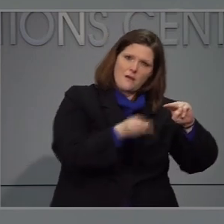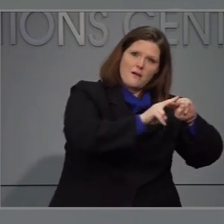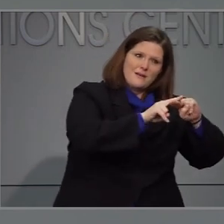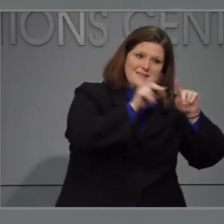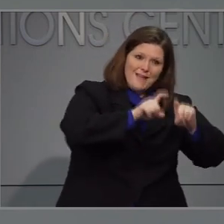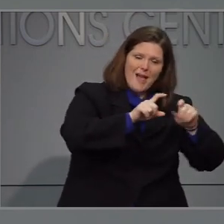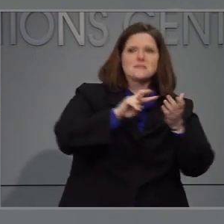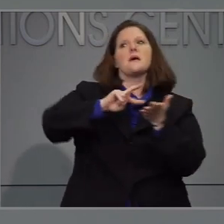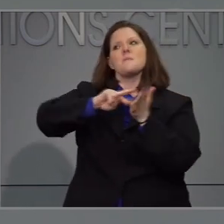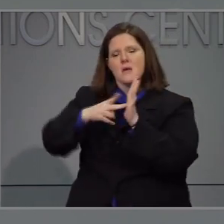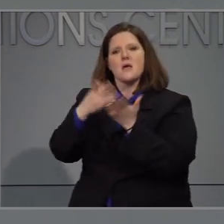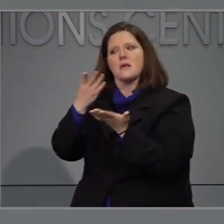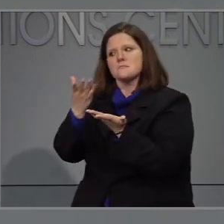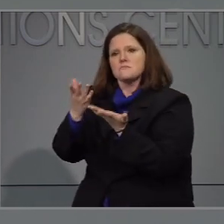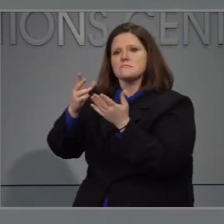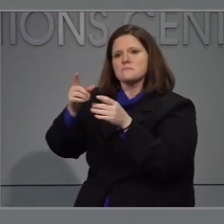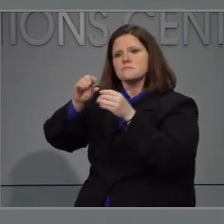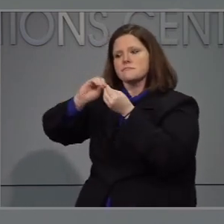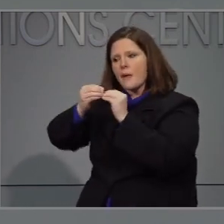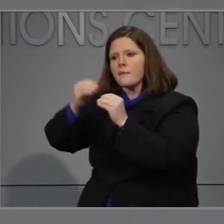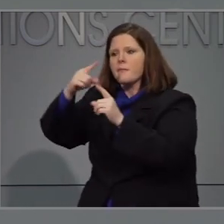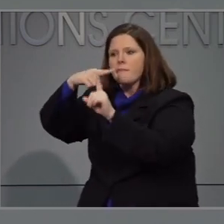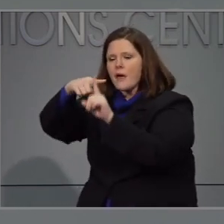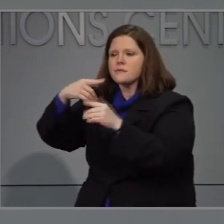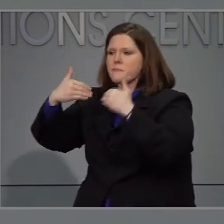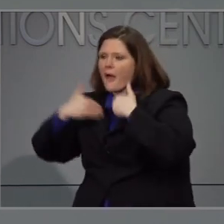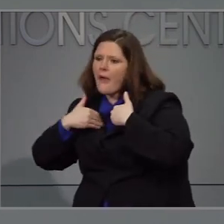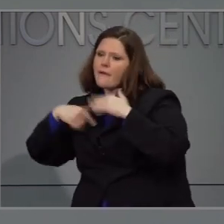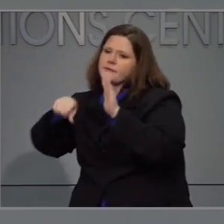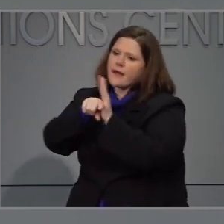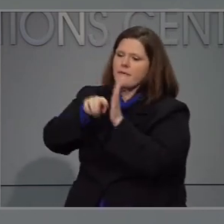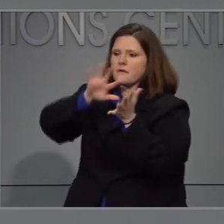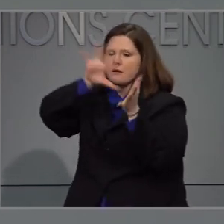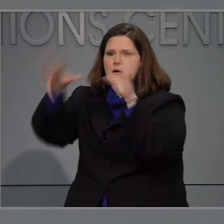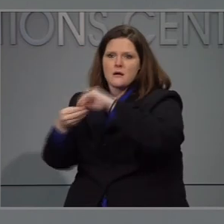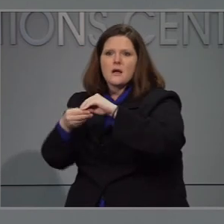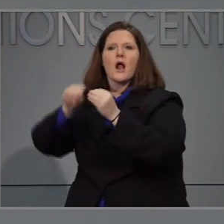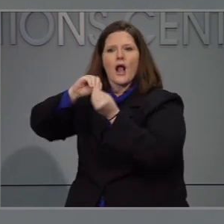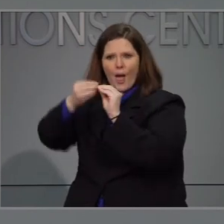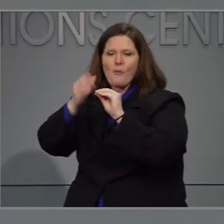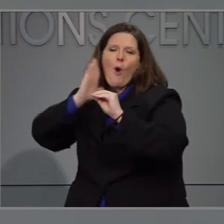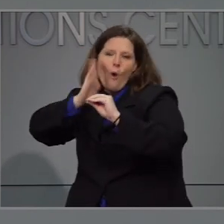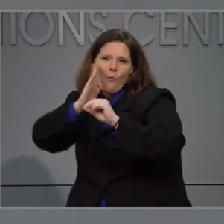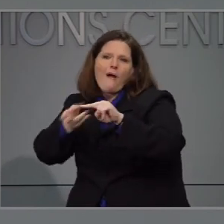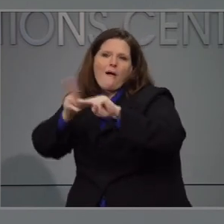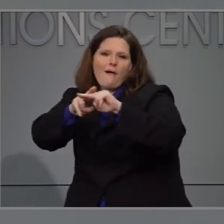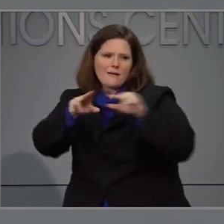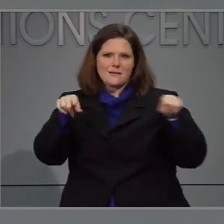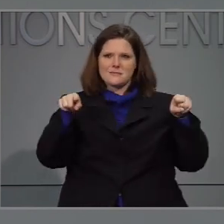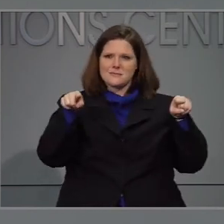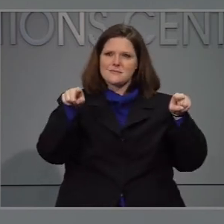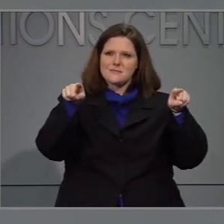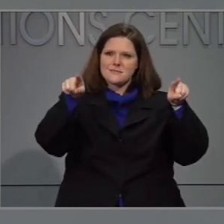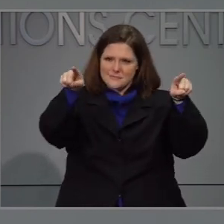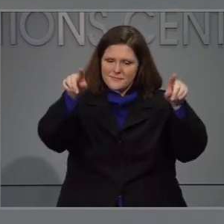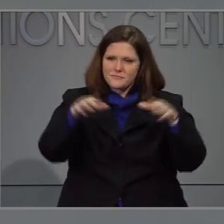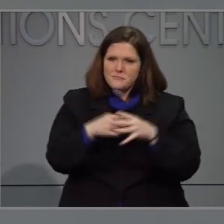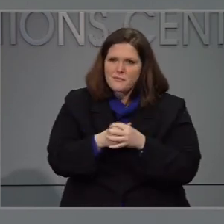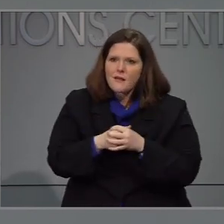basically level in terms of our new cases and where I think our trajectory is in terms of cases and testing. And then our